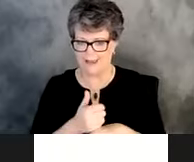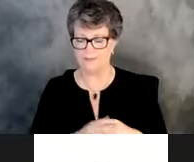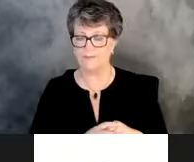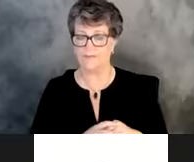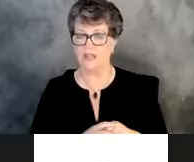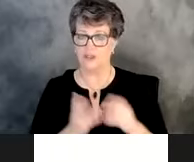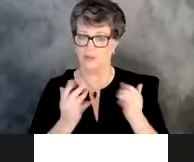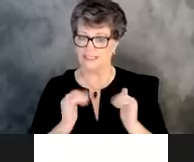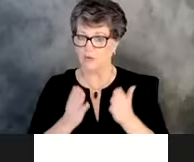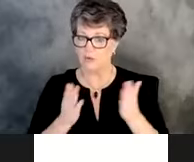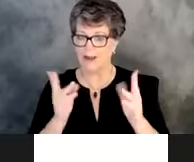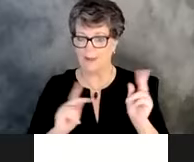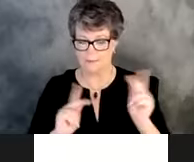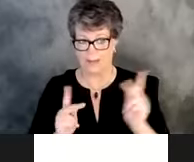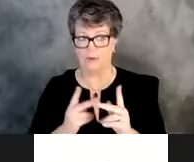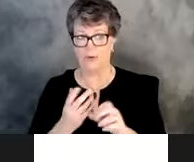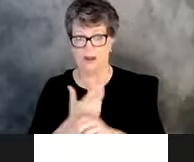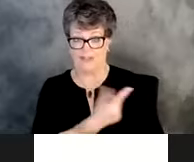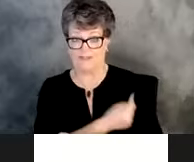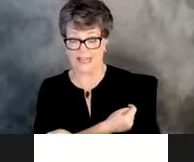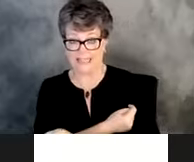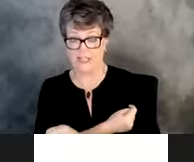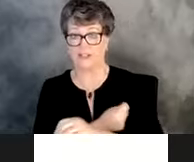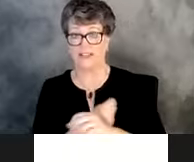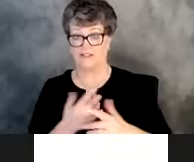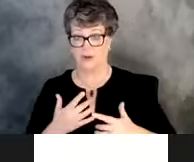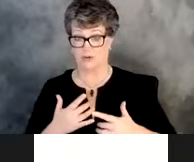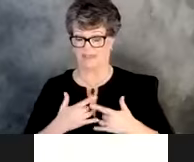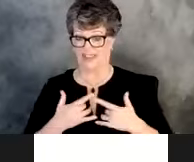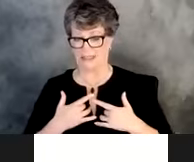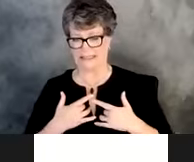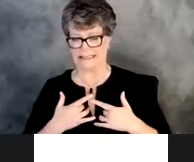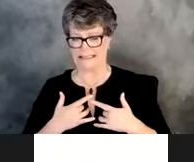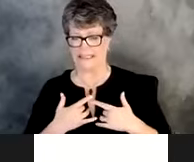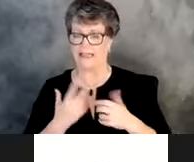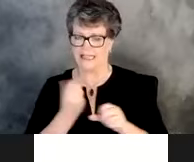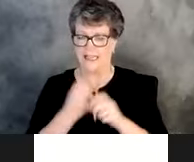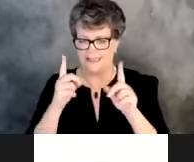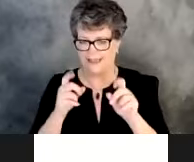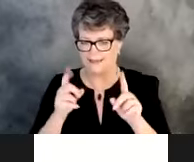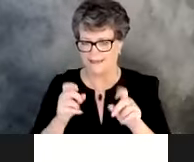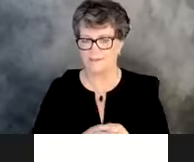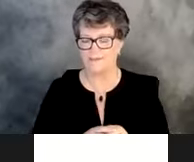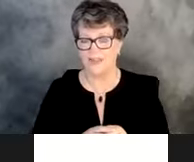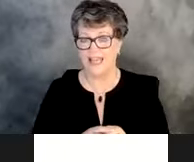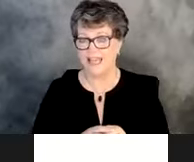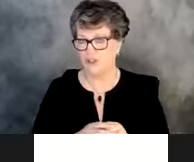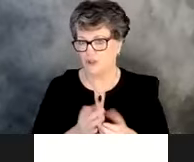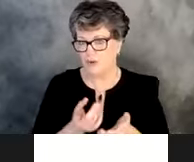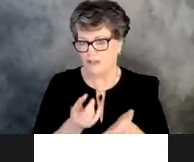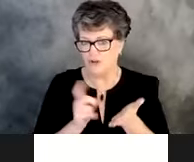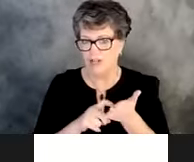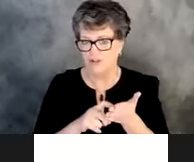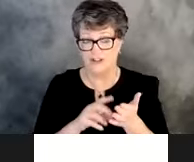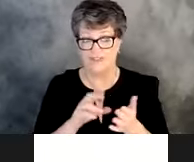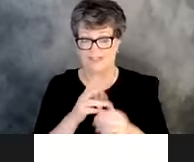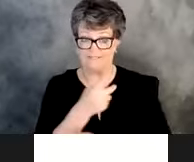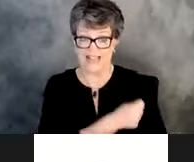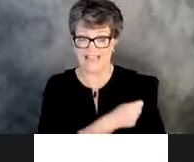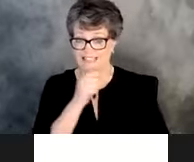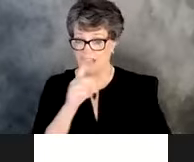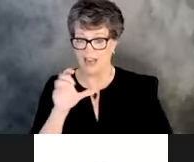recommend people who are vaccinated, if they're having symptoms, to get tested. And I think it's just an acknowledgement that the vaccine is not